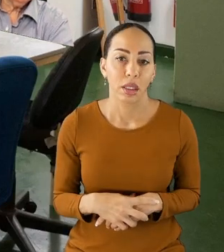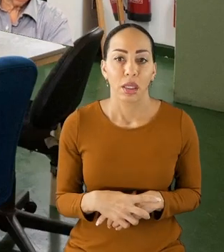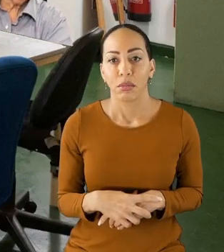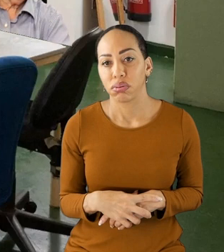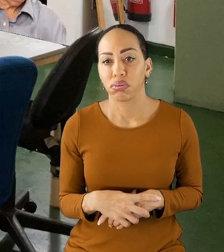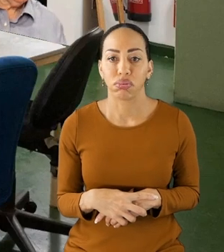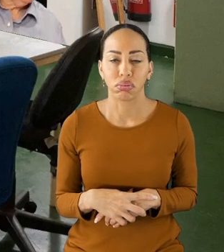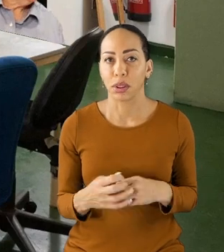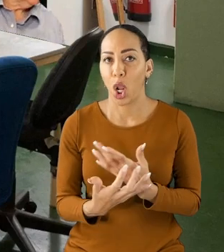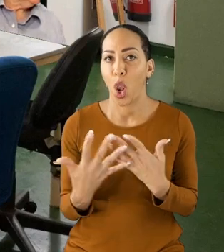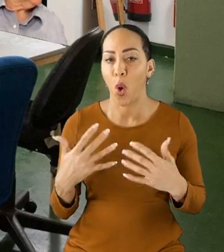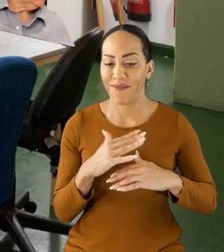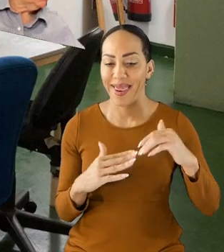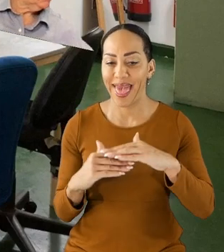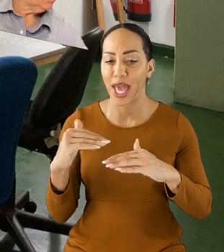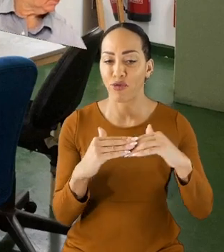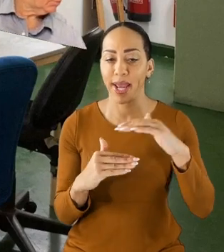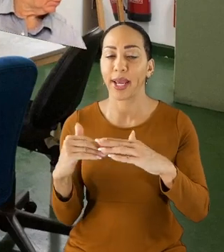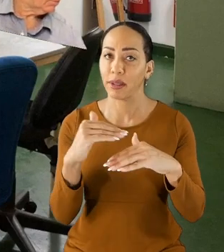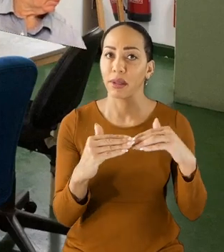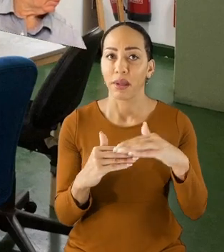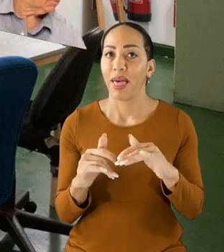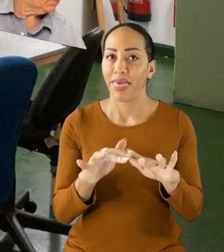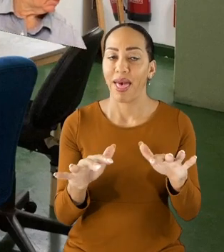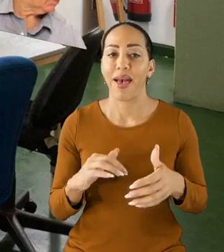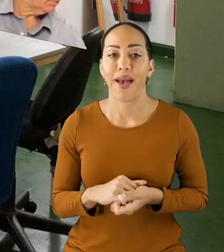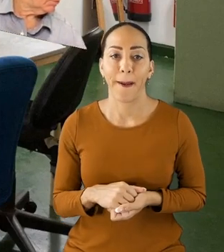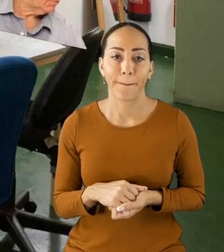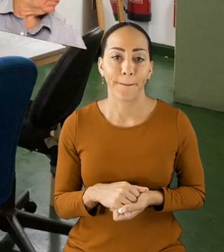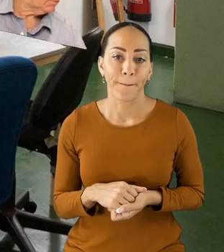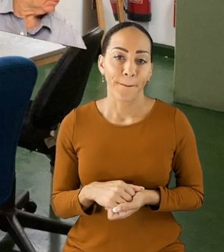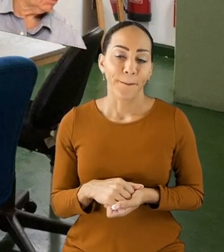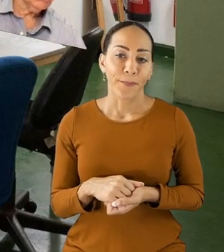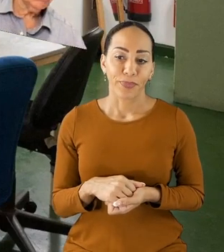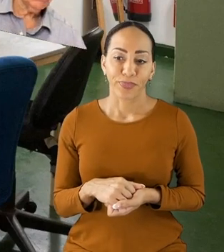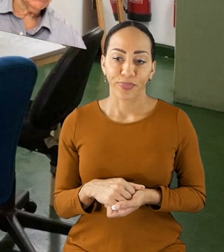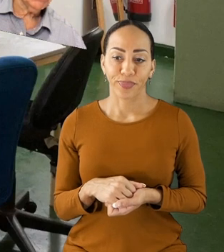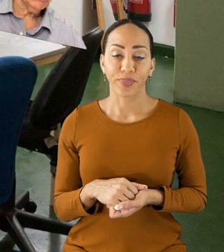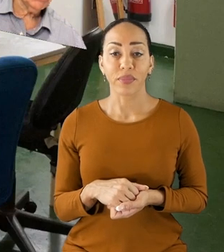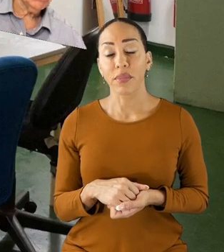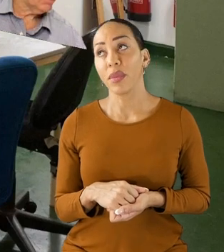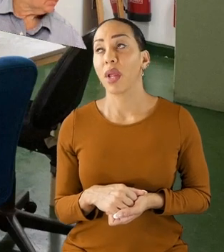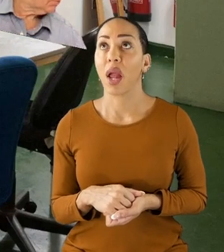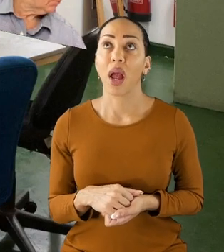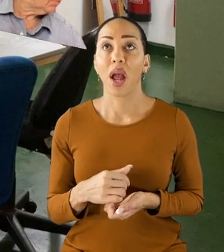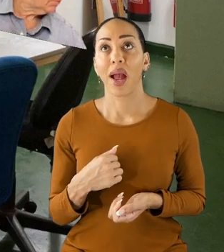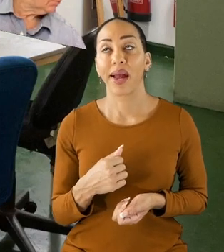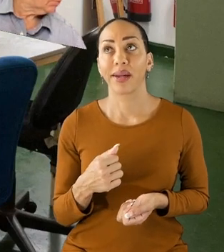think there's an awful lot of layering, potential layering going on. All I would say is that I think,